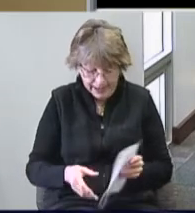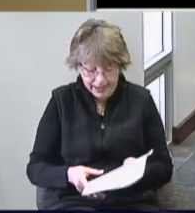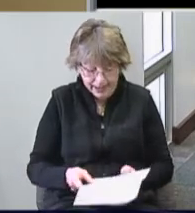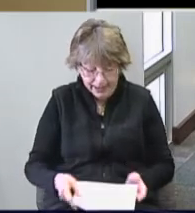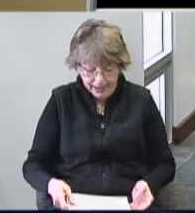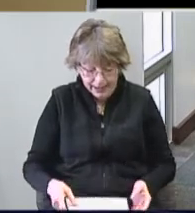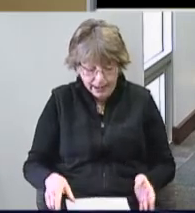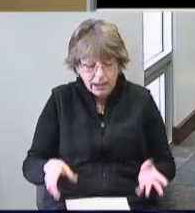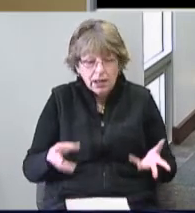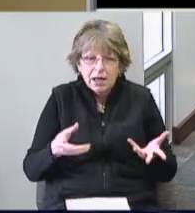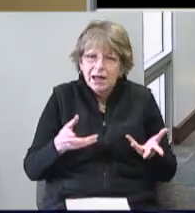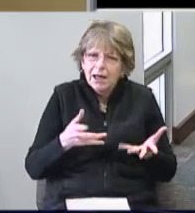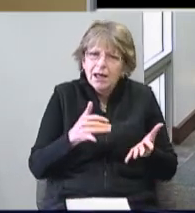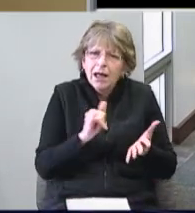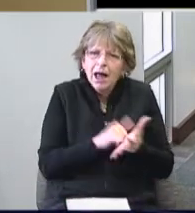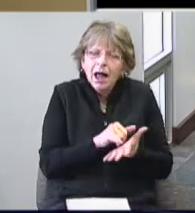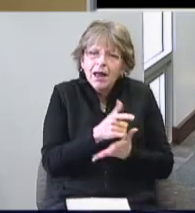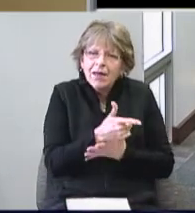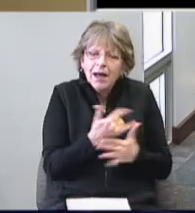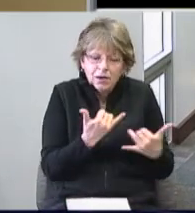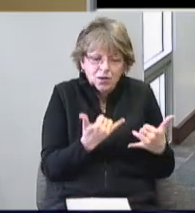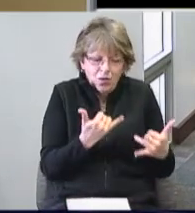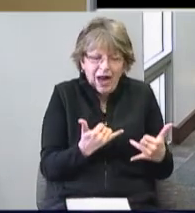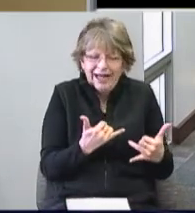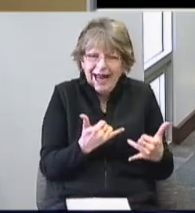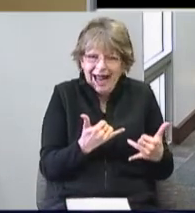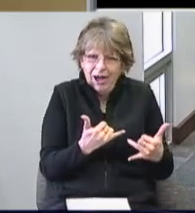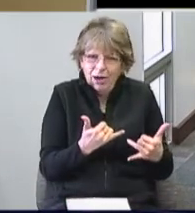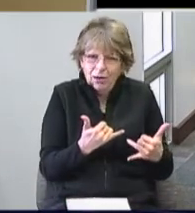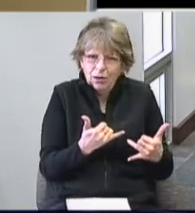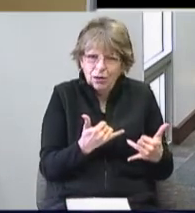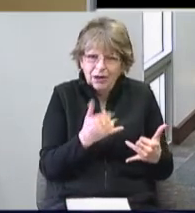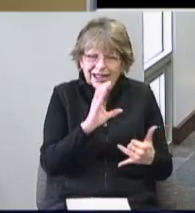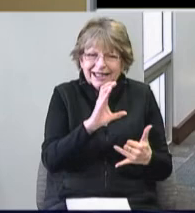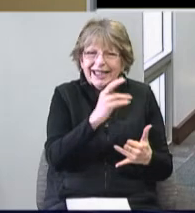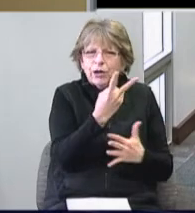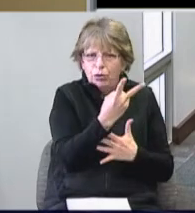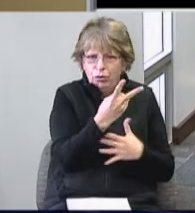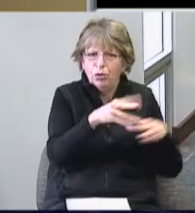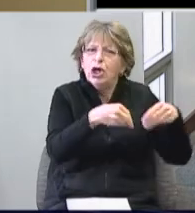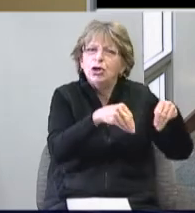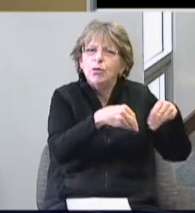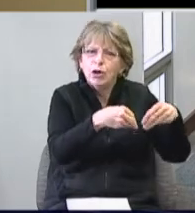property is currently zoned commercial, C2.